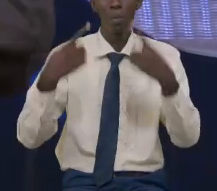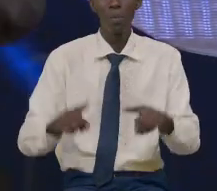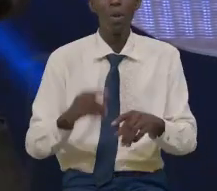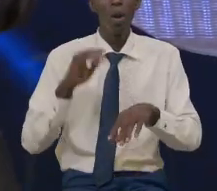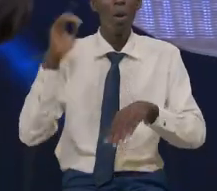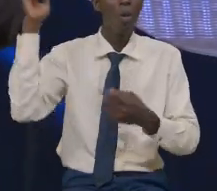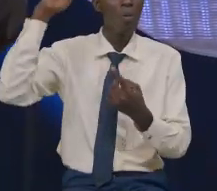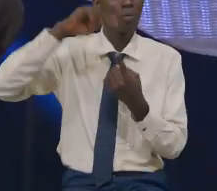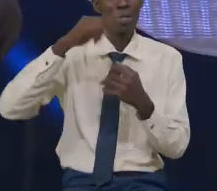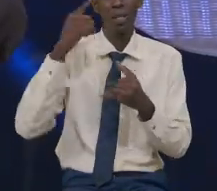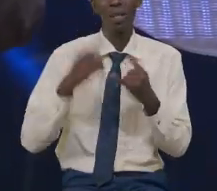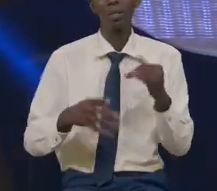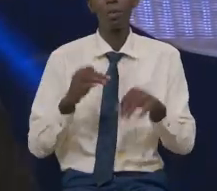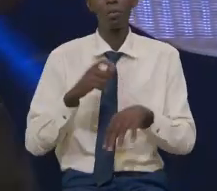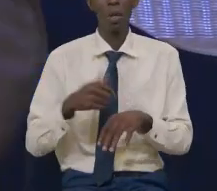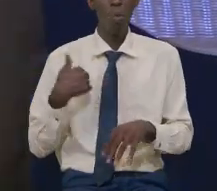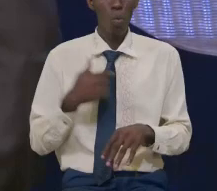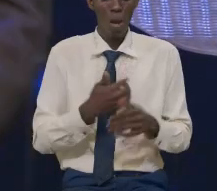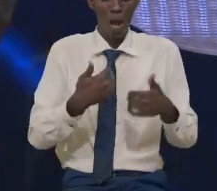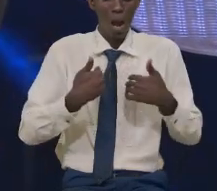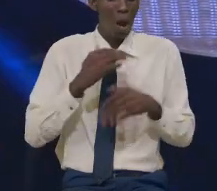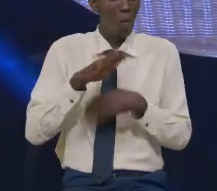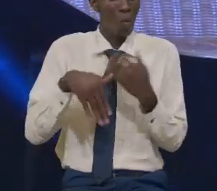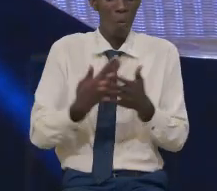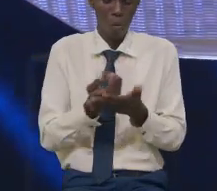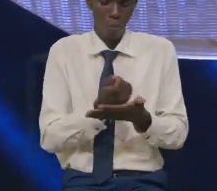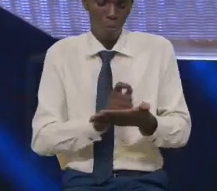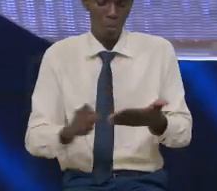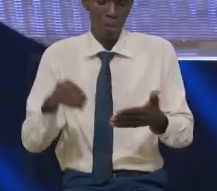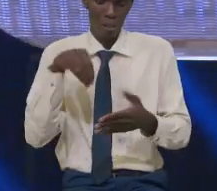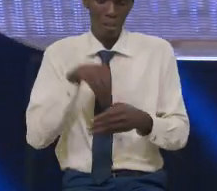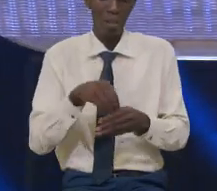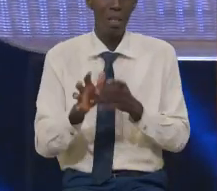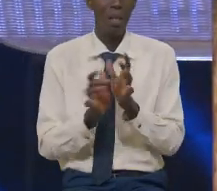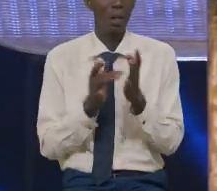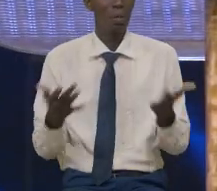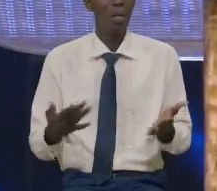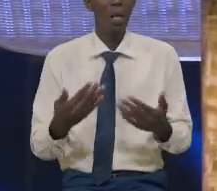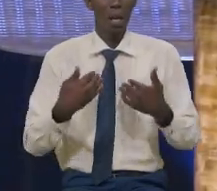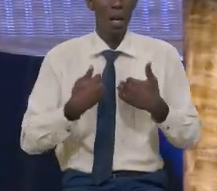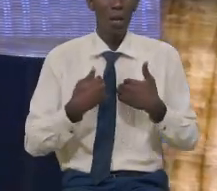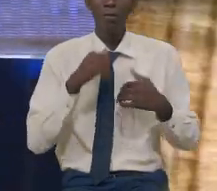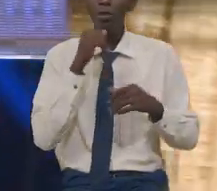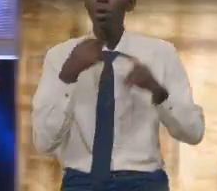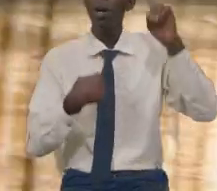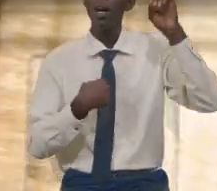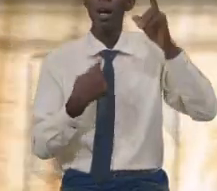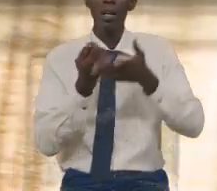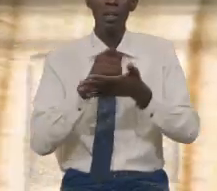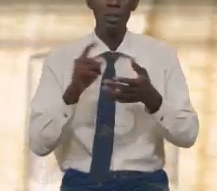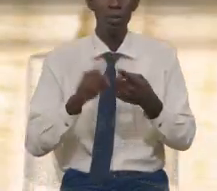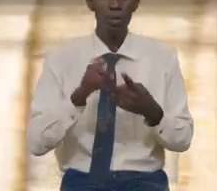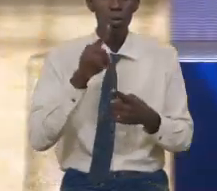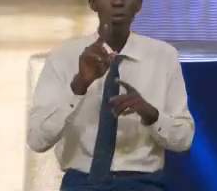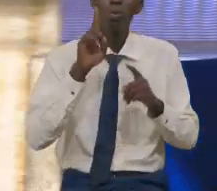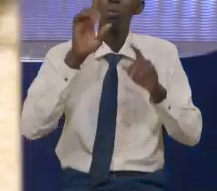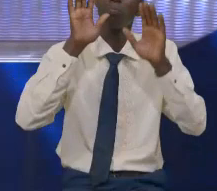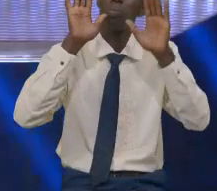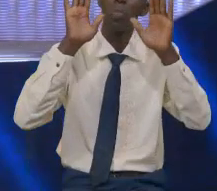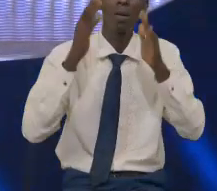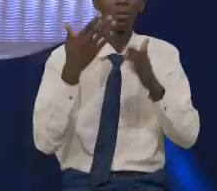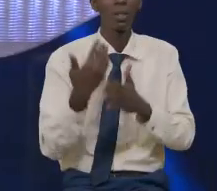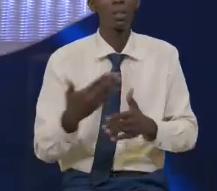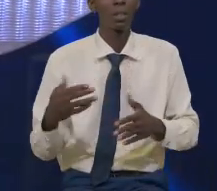end of time, we have it written already. It says, have not I written to thee excellent things